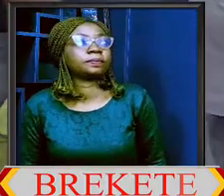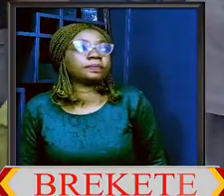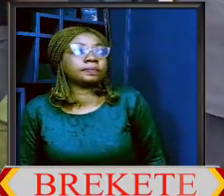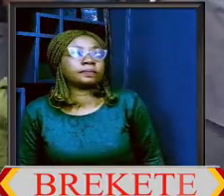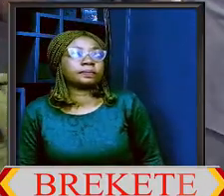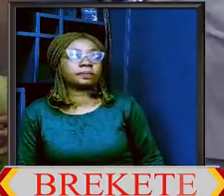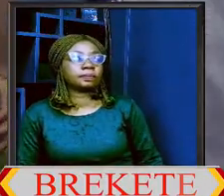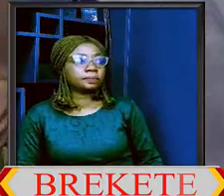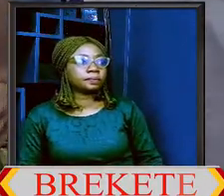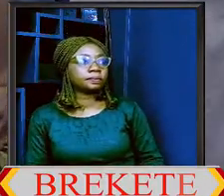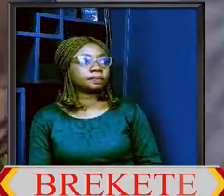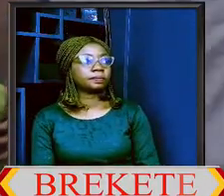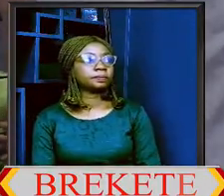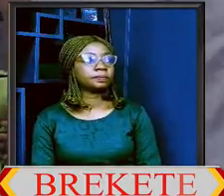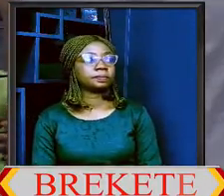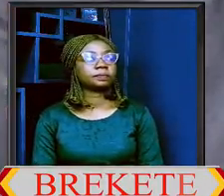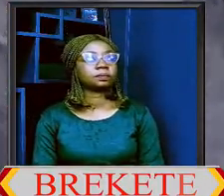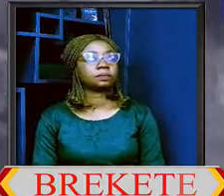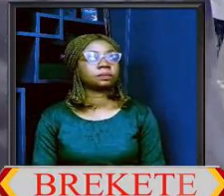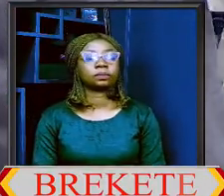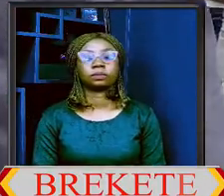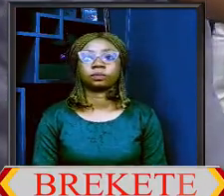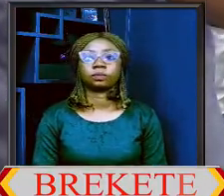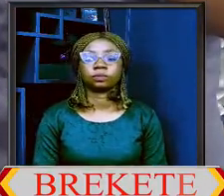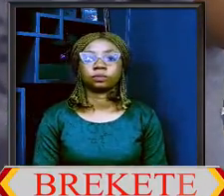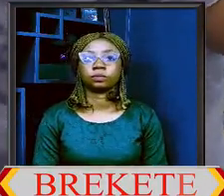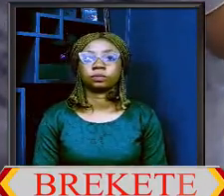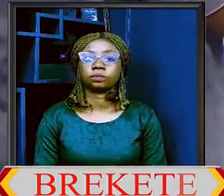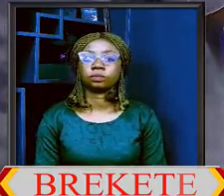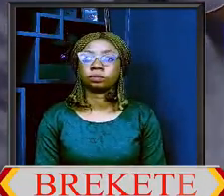sir uh you